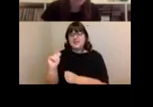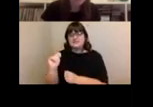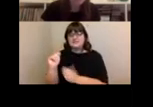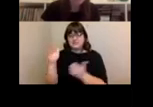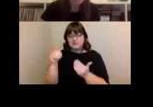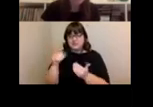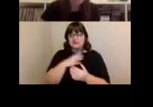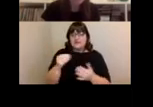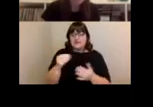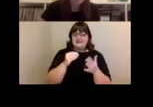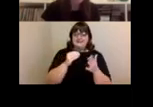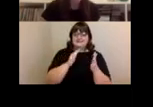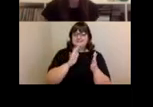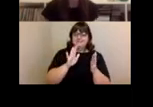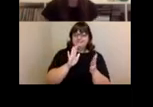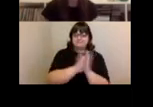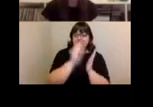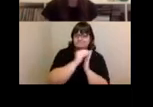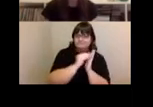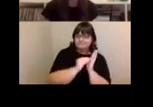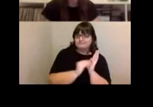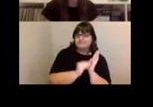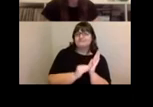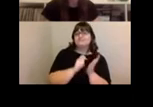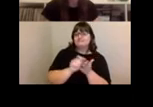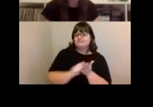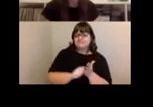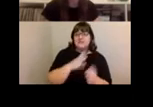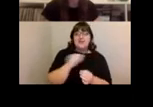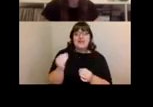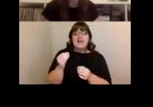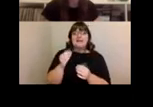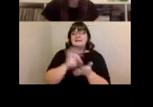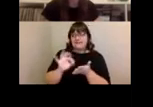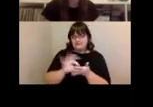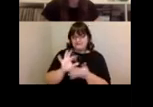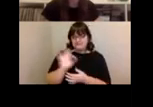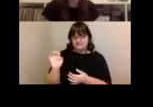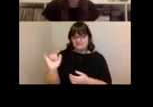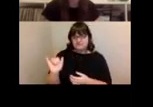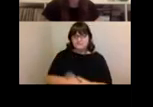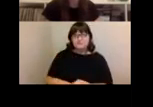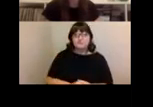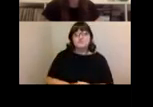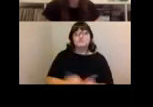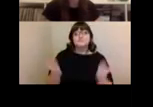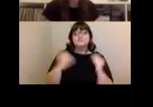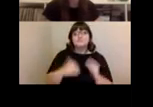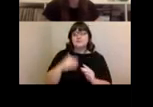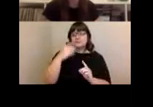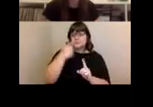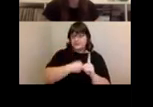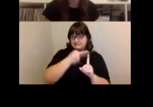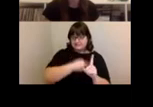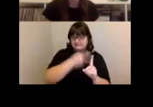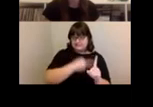expenses and accounting fees. And then rent. So also our rent is divided between programming